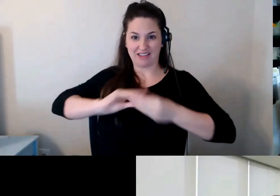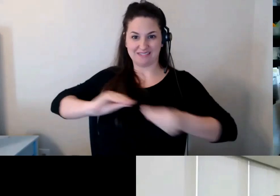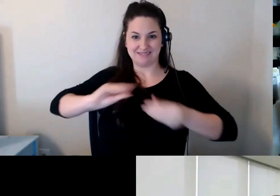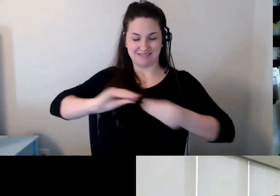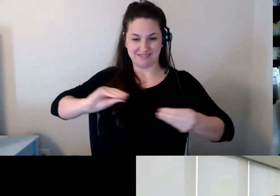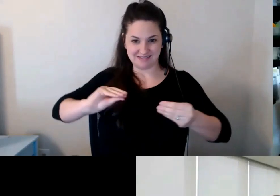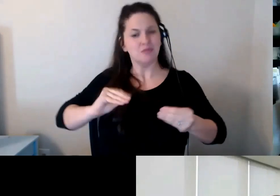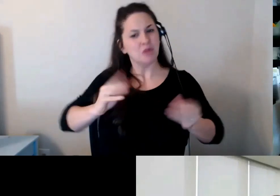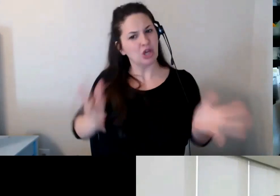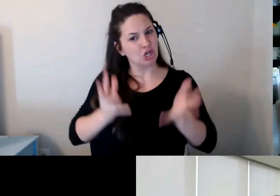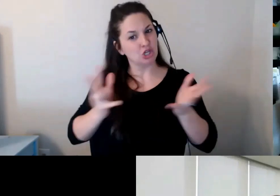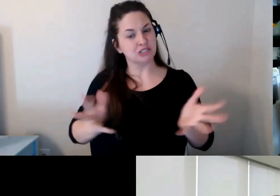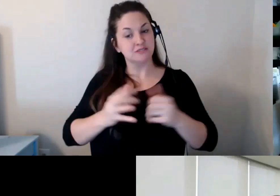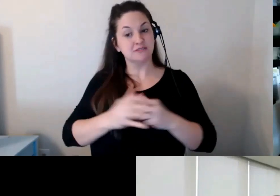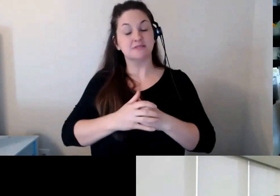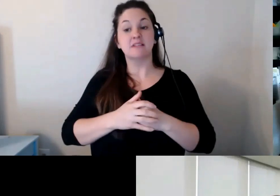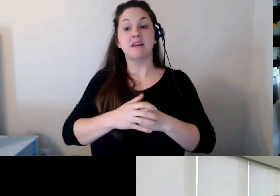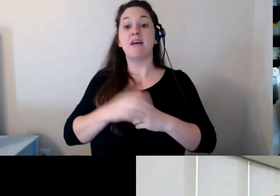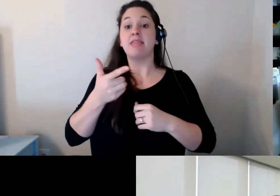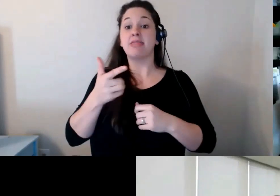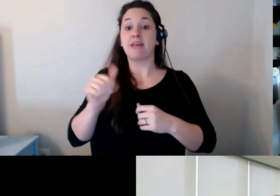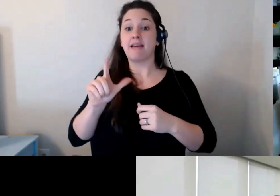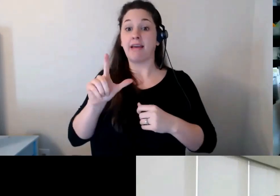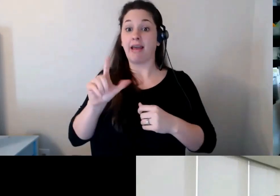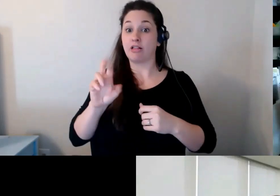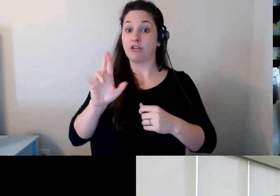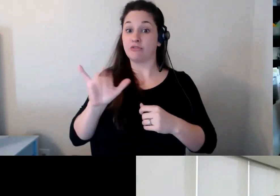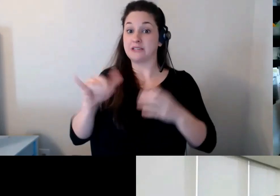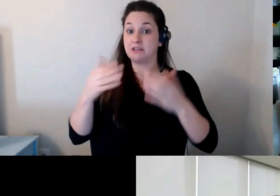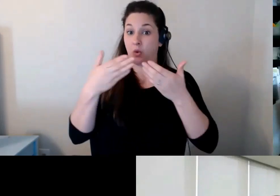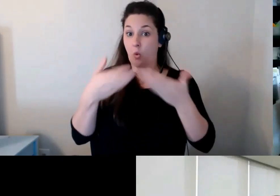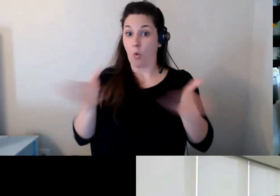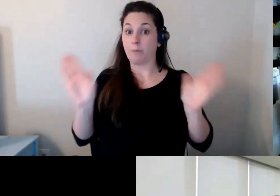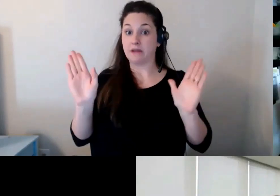we opened that gallery with 450